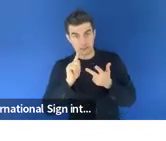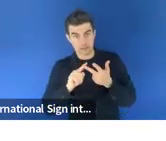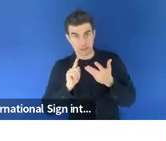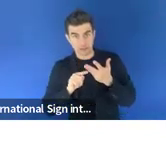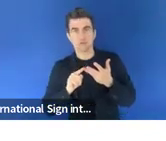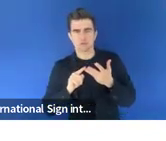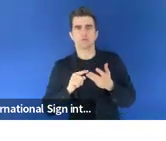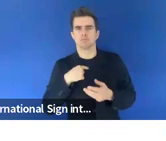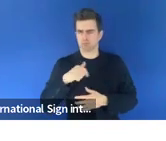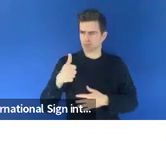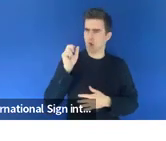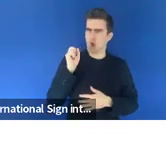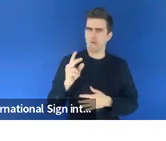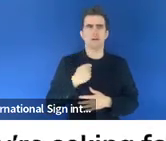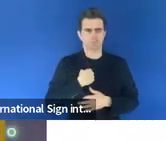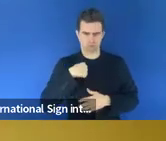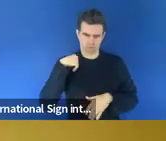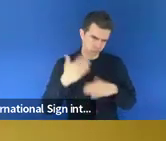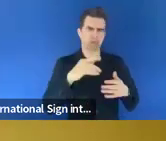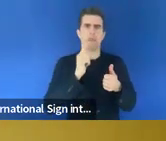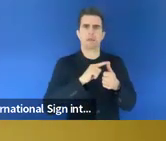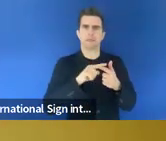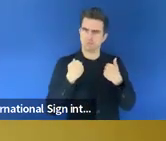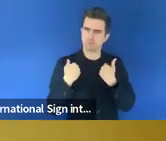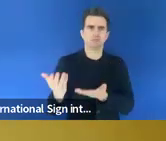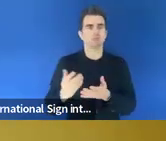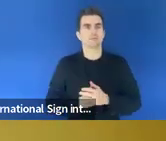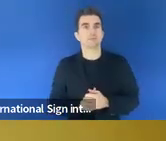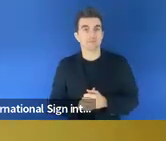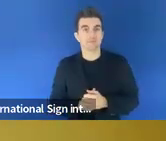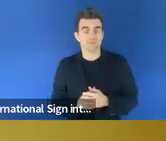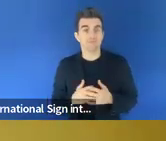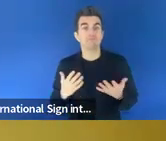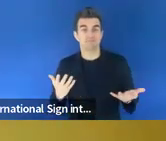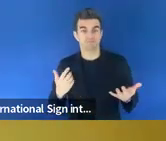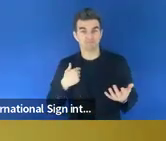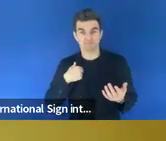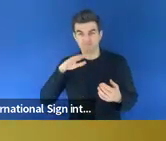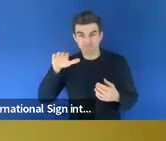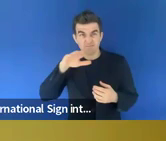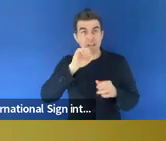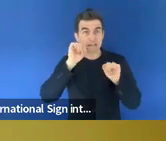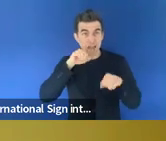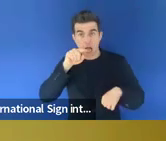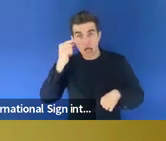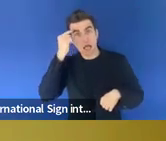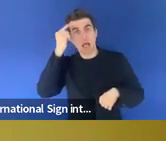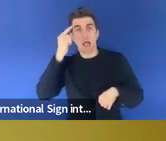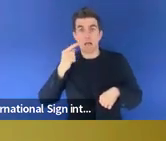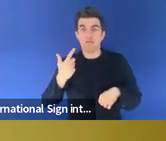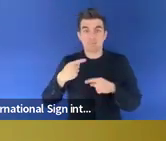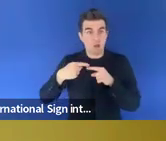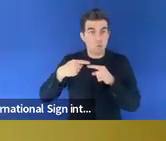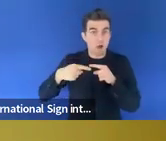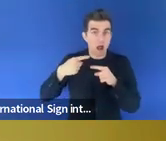you an example. There's a really great product here that I got in the in Zero Projects conference this year called